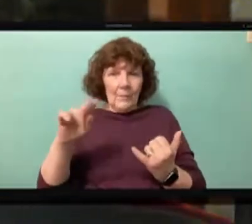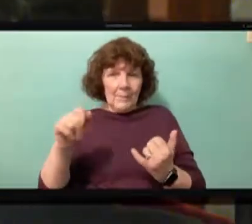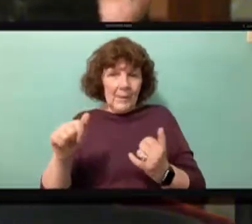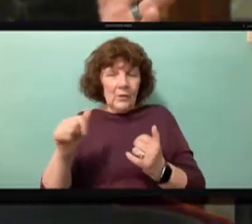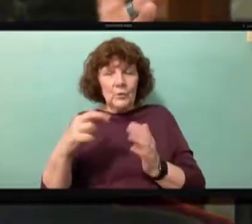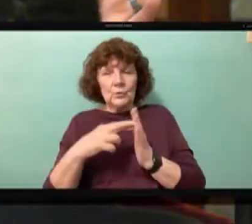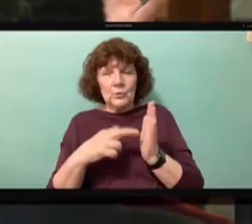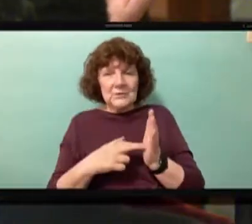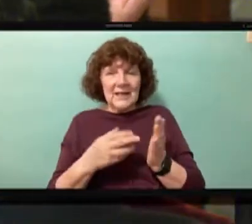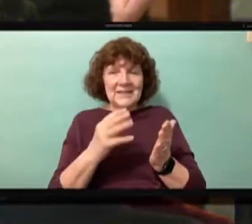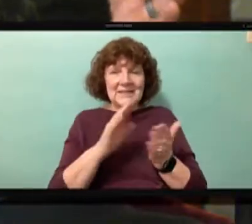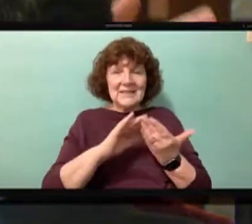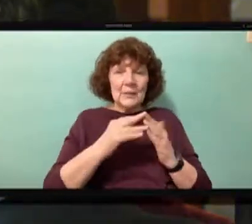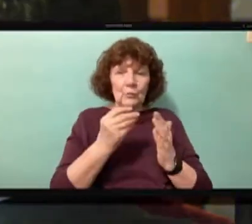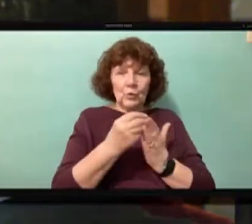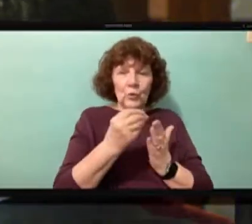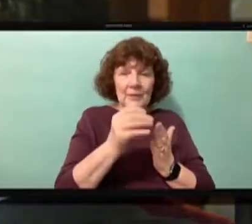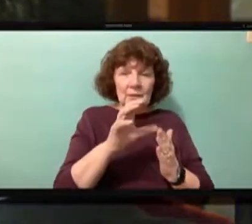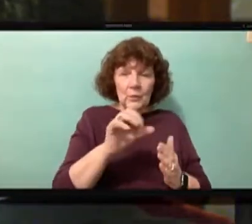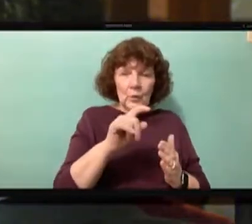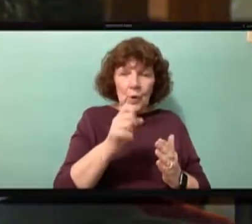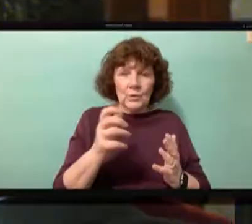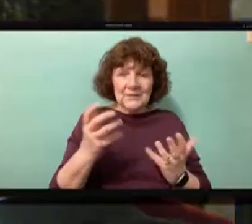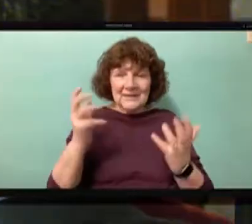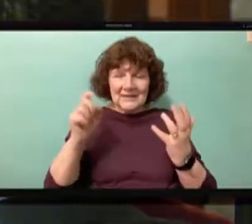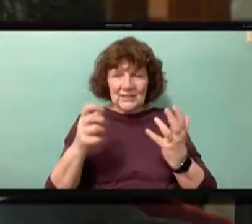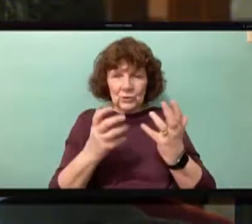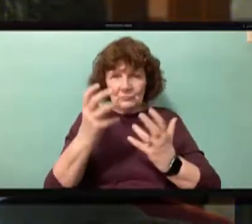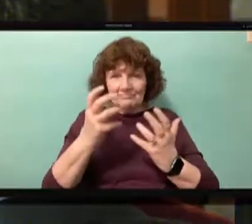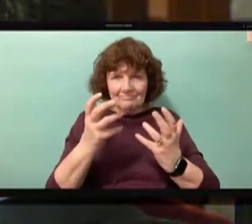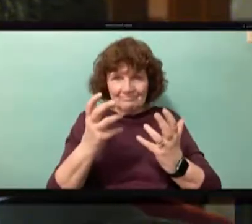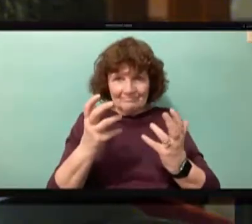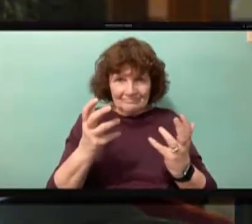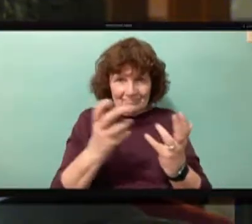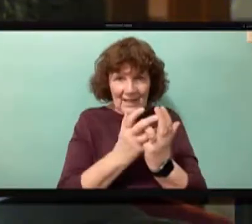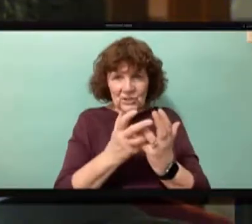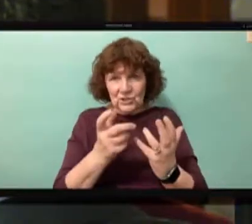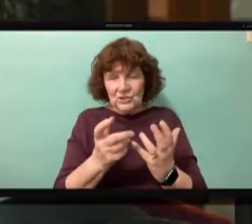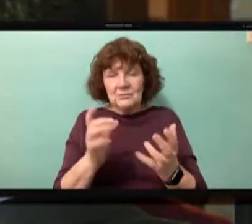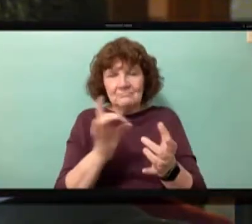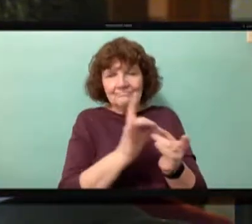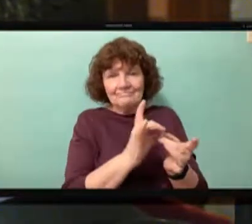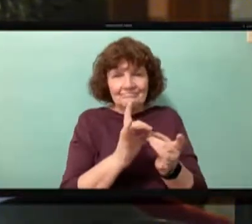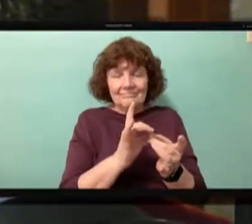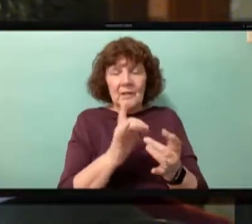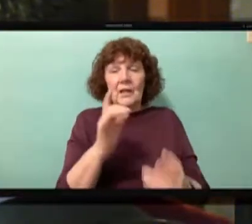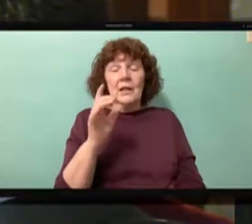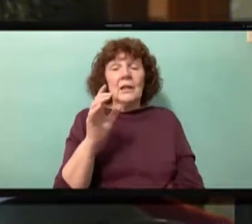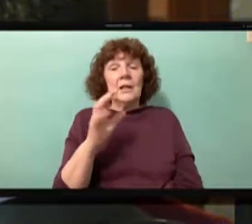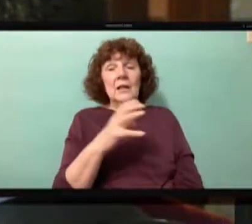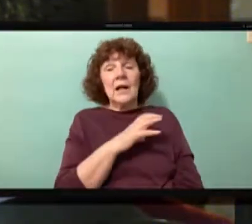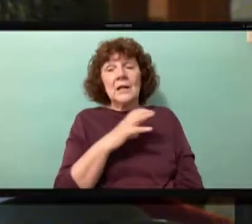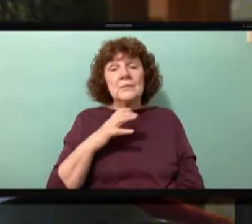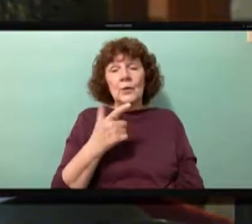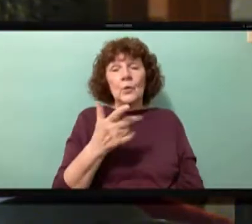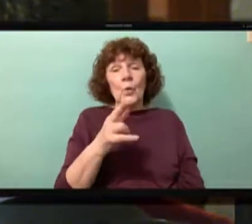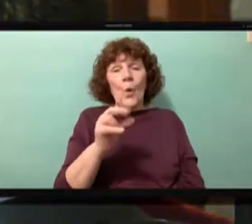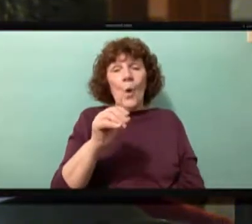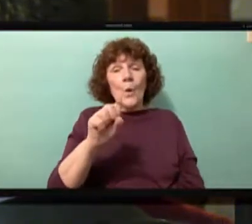code. Councilperson Gross raised a broader question about whether and in what